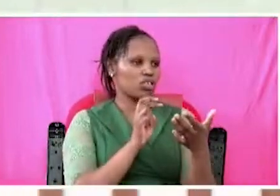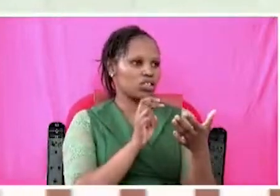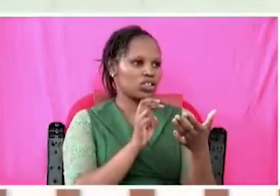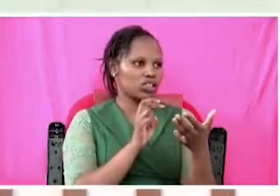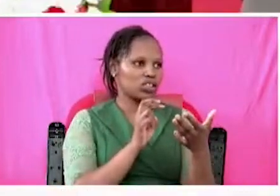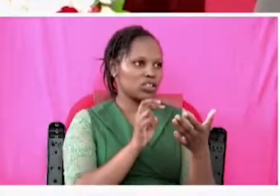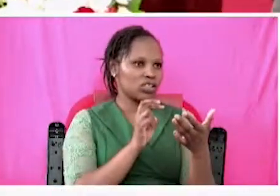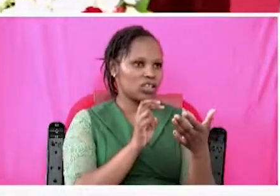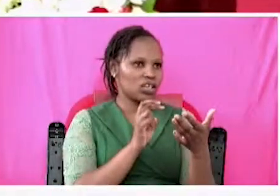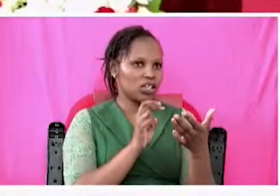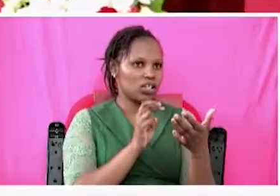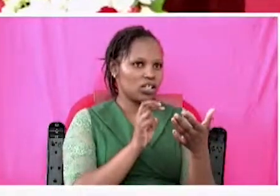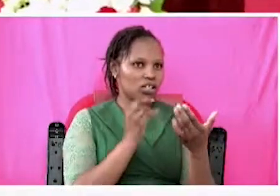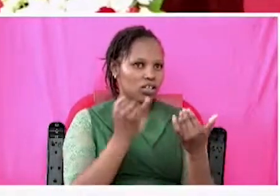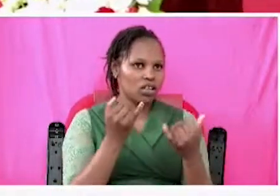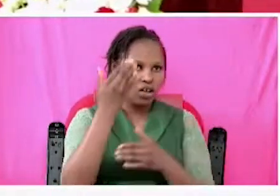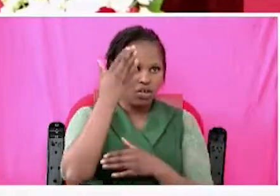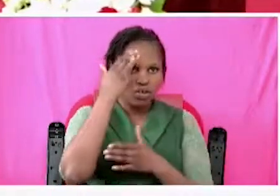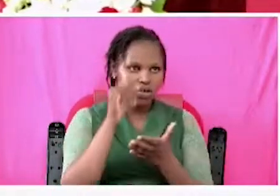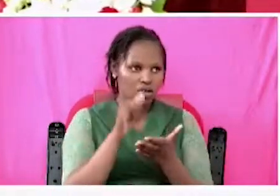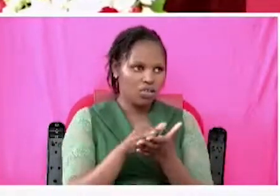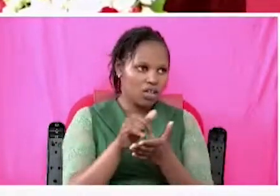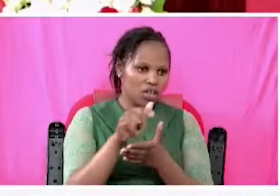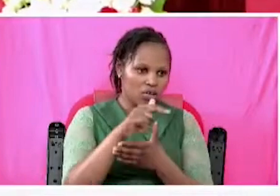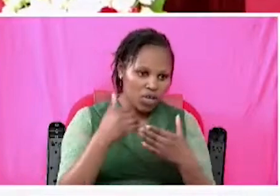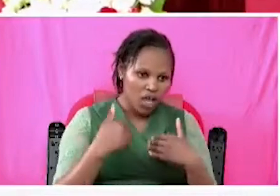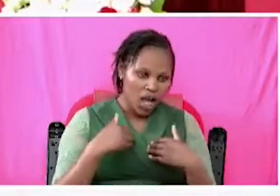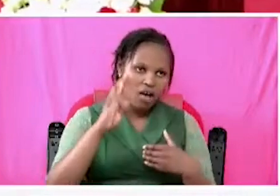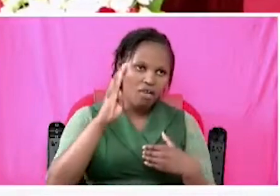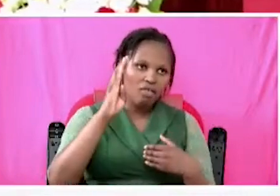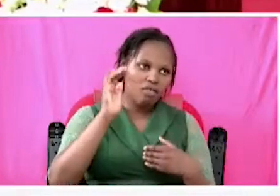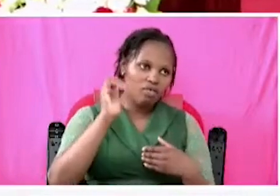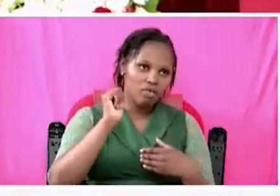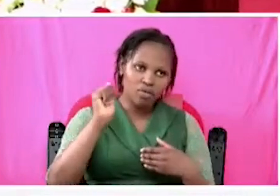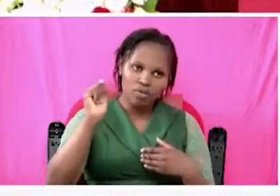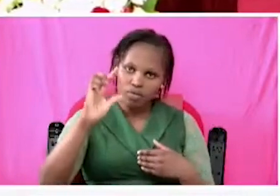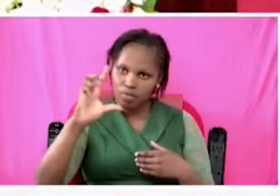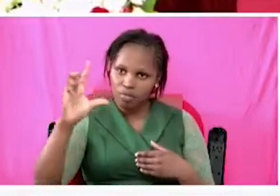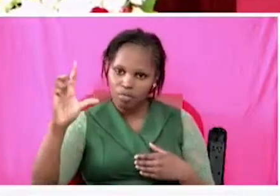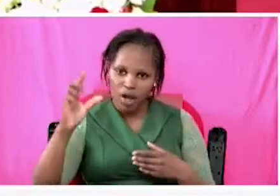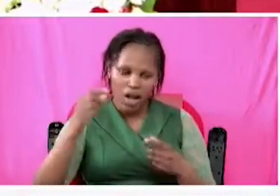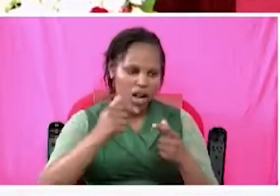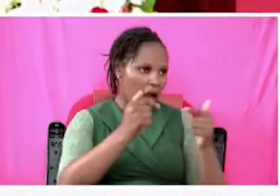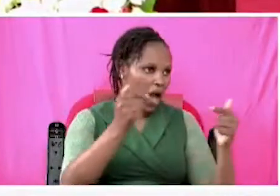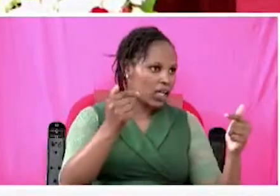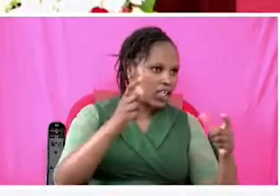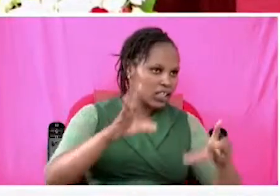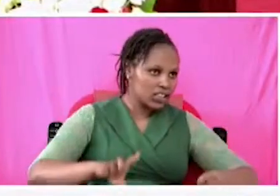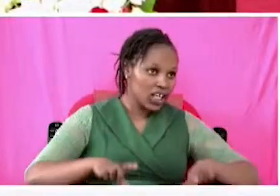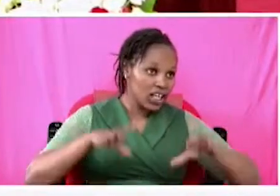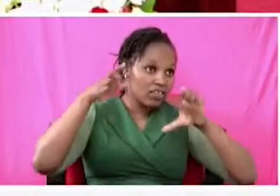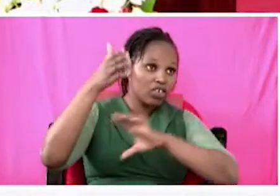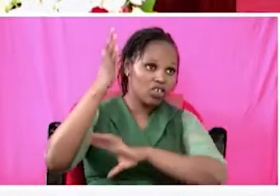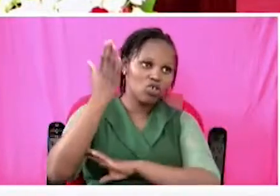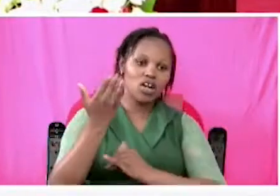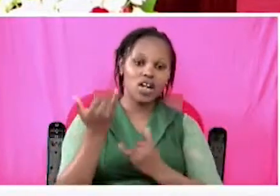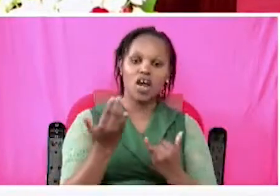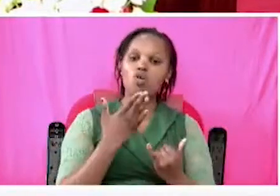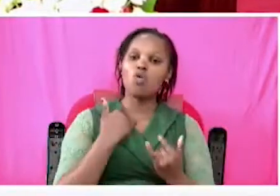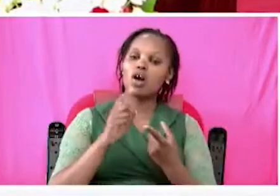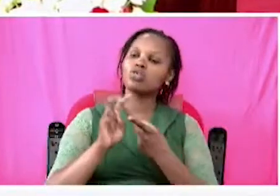now know we have Baal against, you know, God, the living God. So let's see who is going to win this